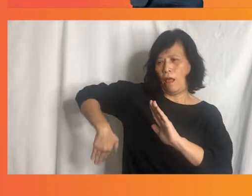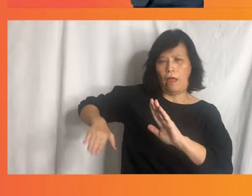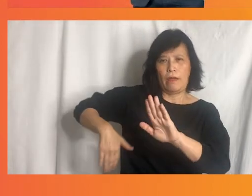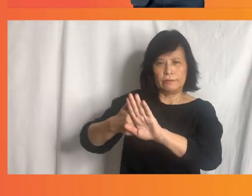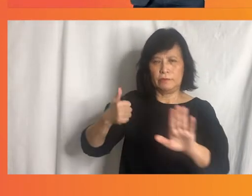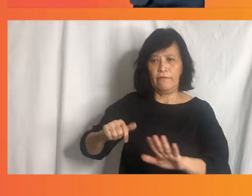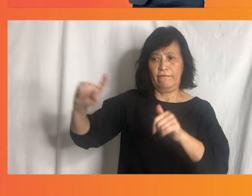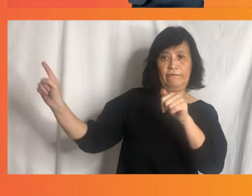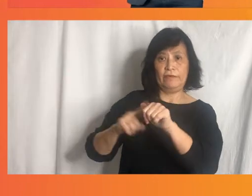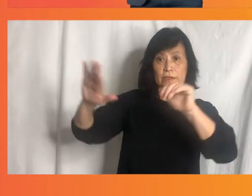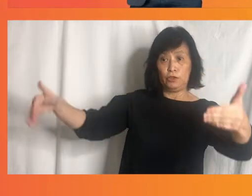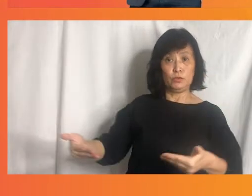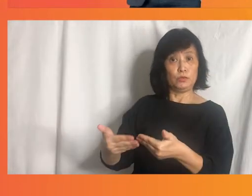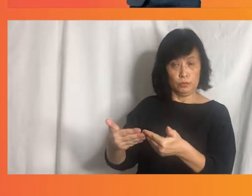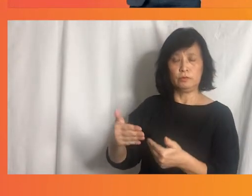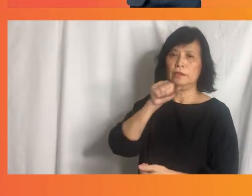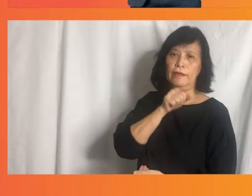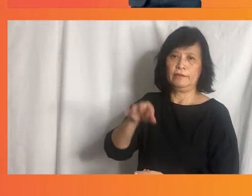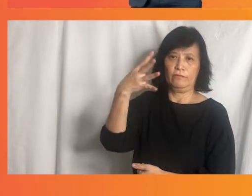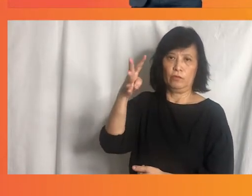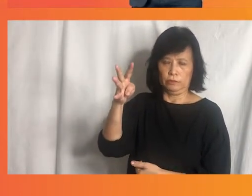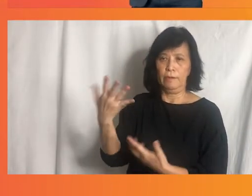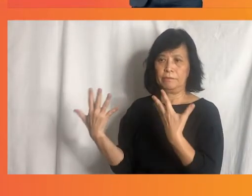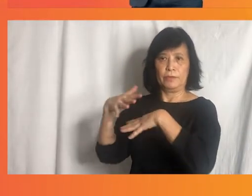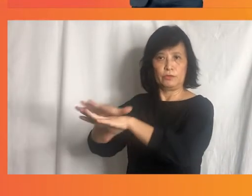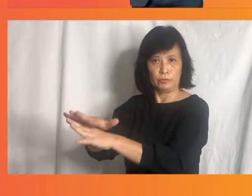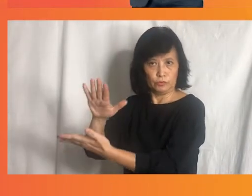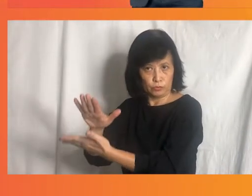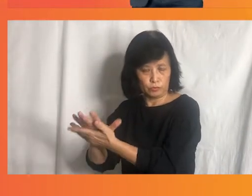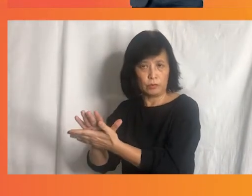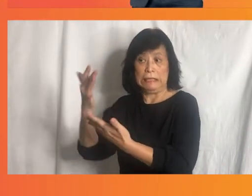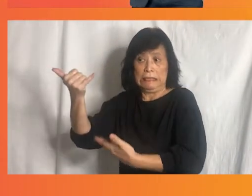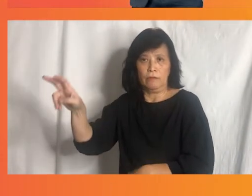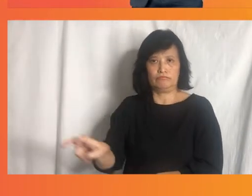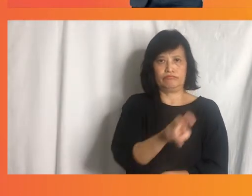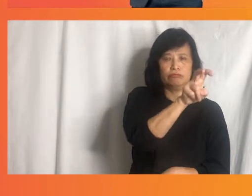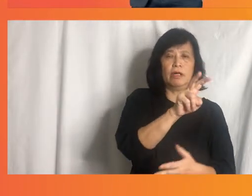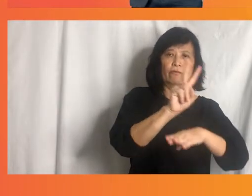14 when he was attending mainstream school and subsequently transited to vocational schools.